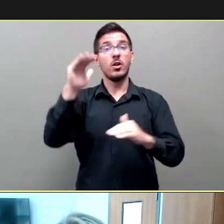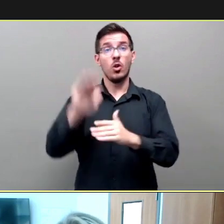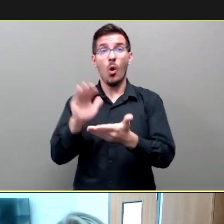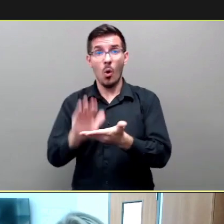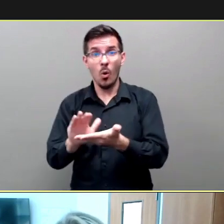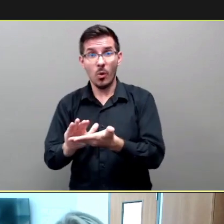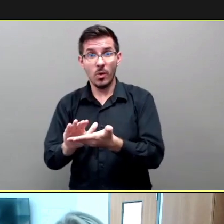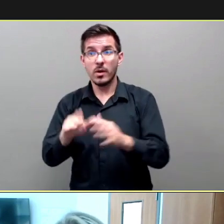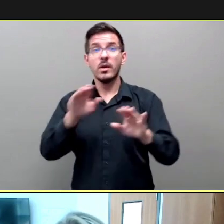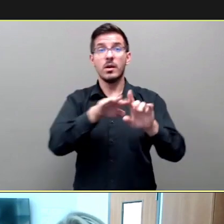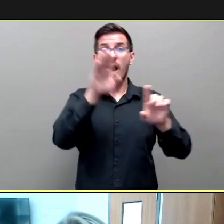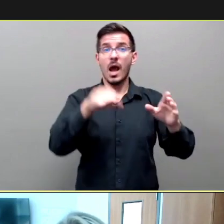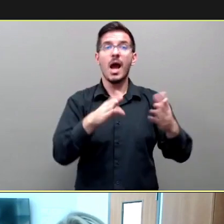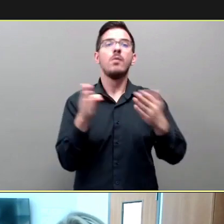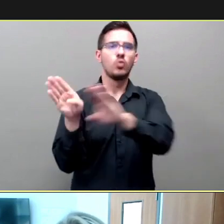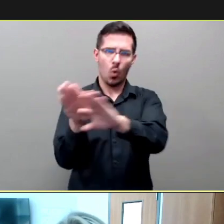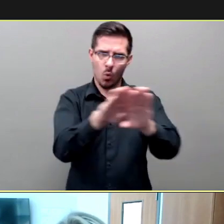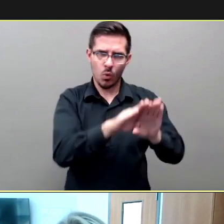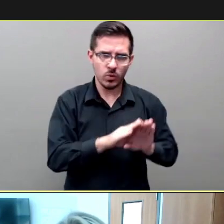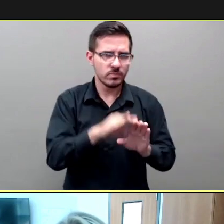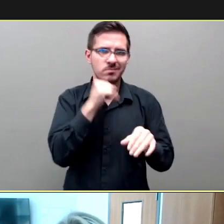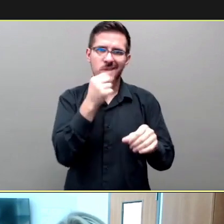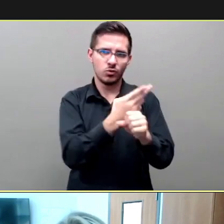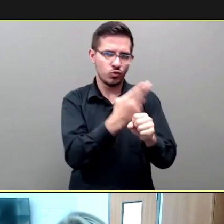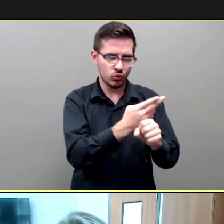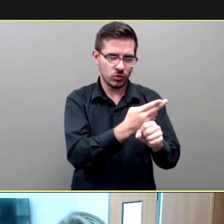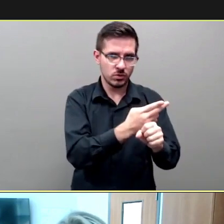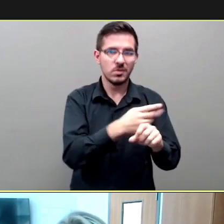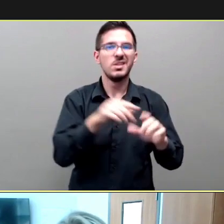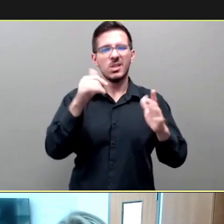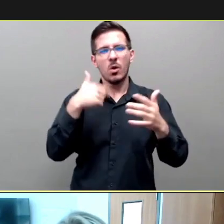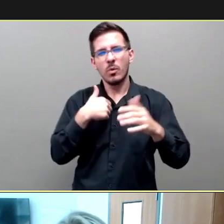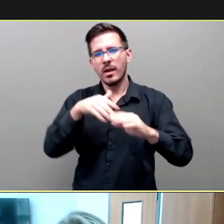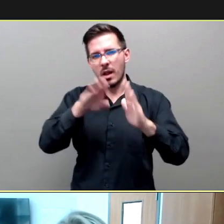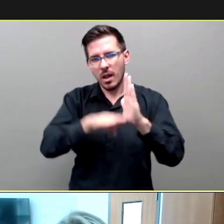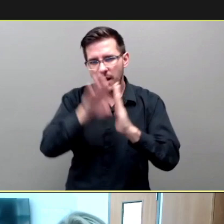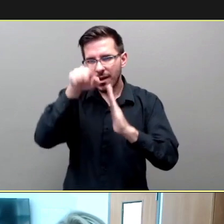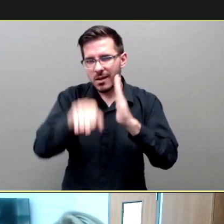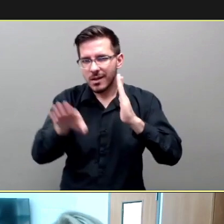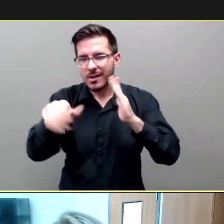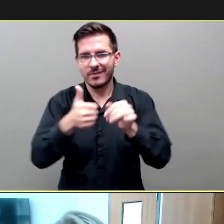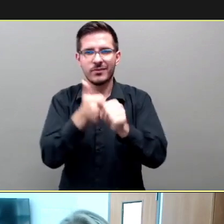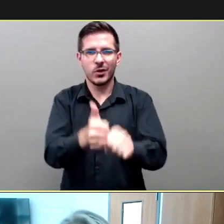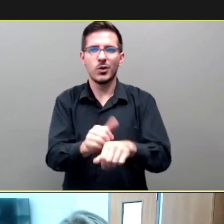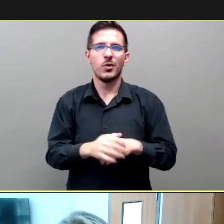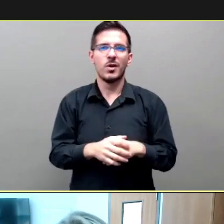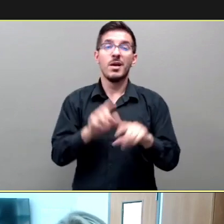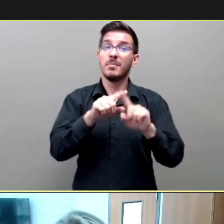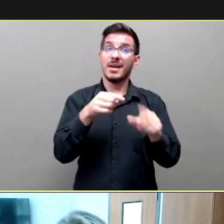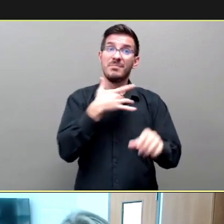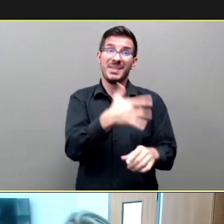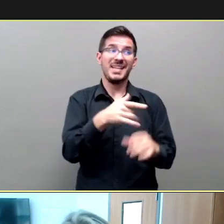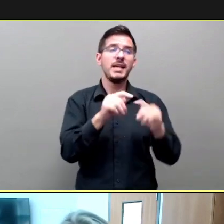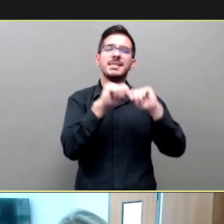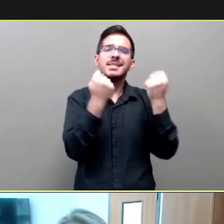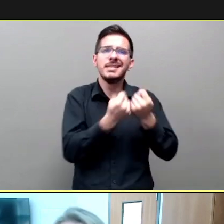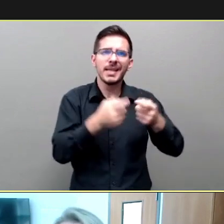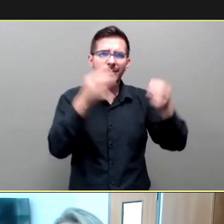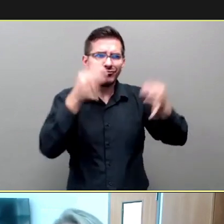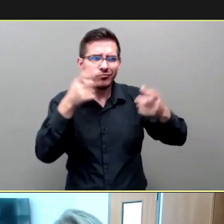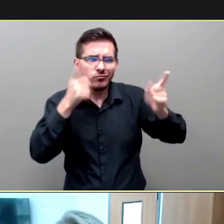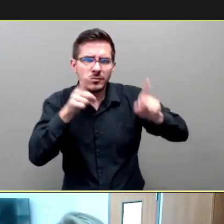up and down. Typically for us, it's sort of a team-based decision, but typically in a given community, when we